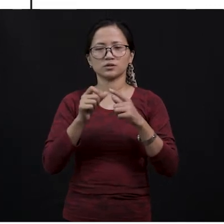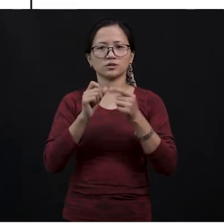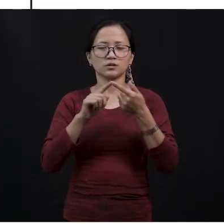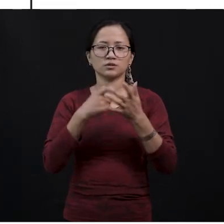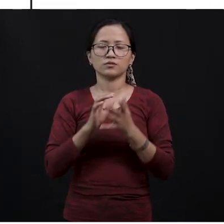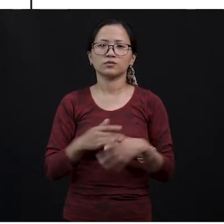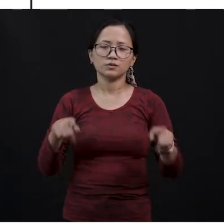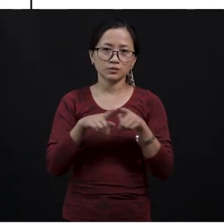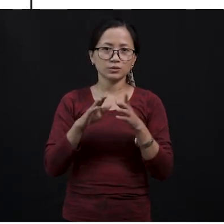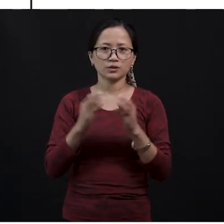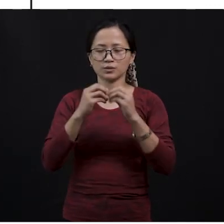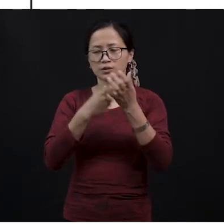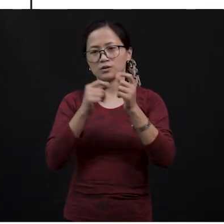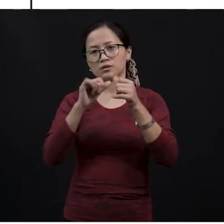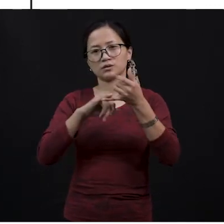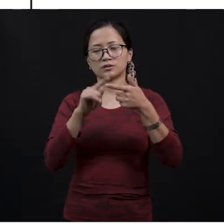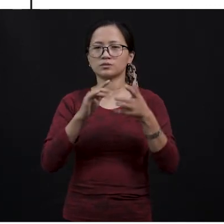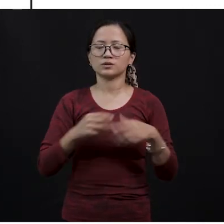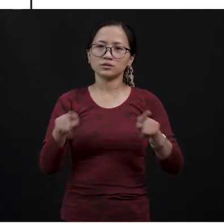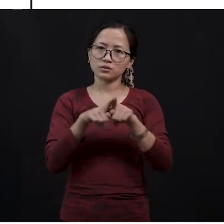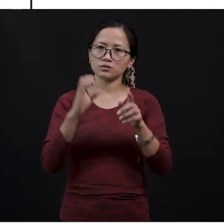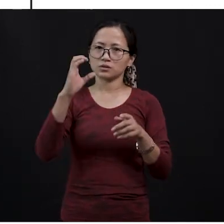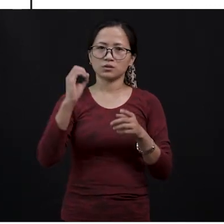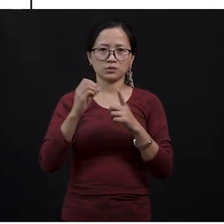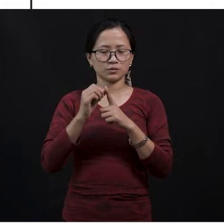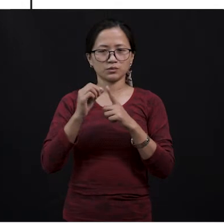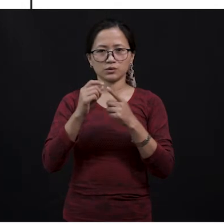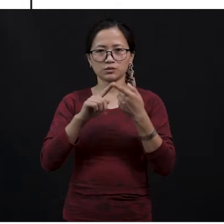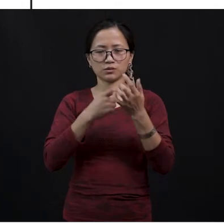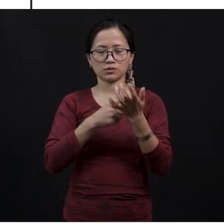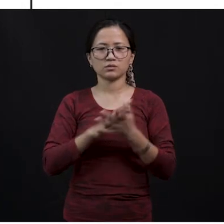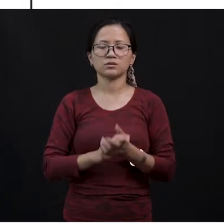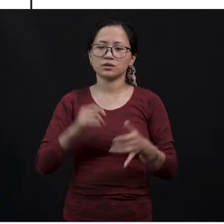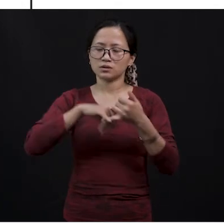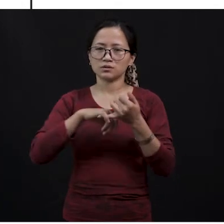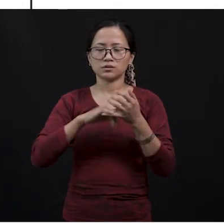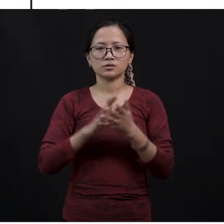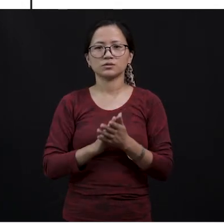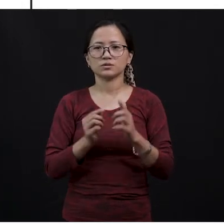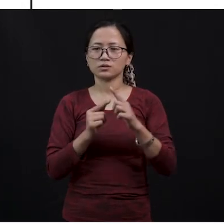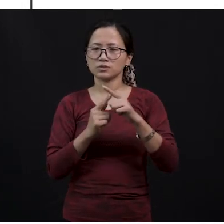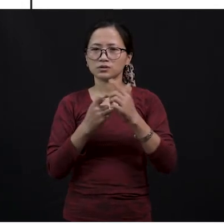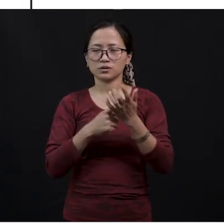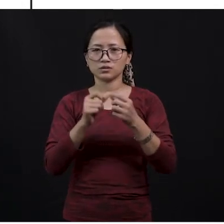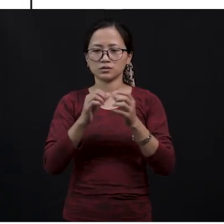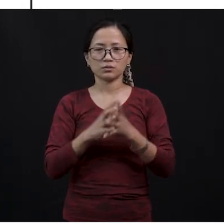copper. And because there was only brass and copper and the state treasury was absolutely